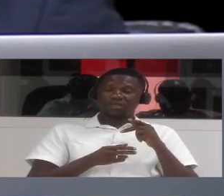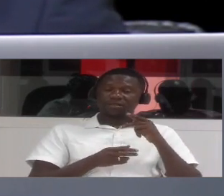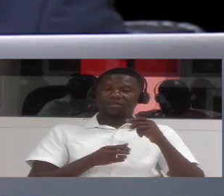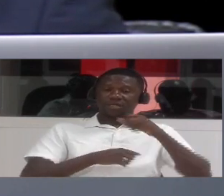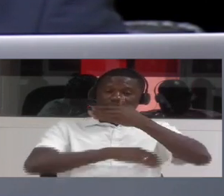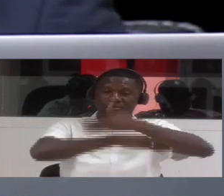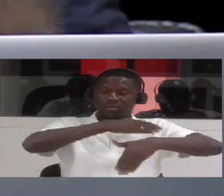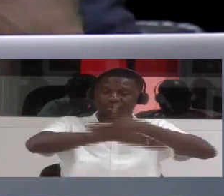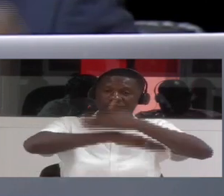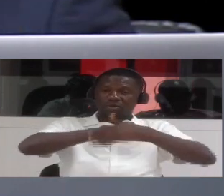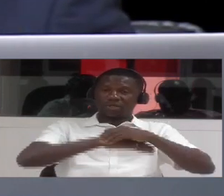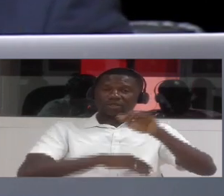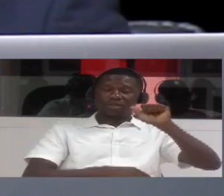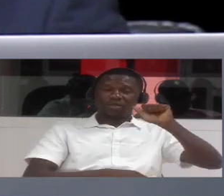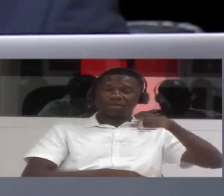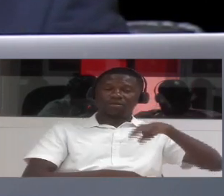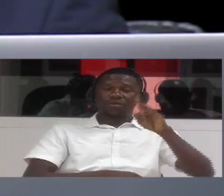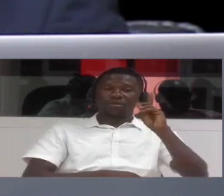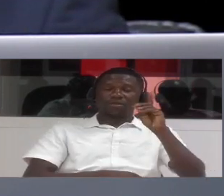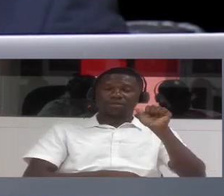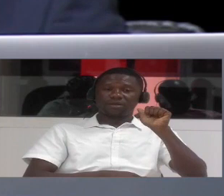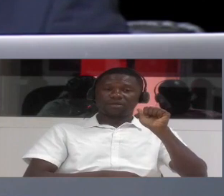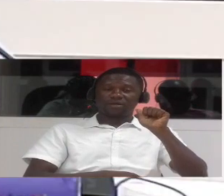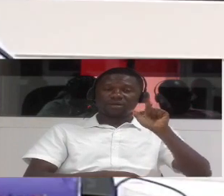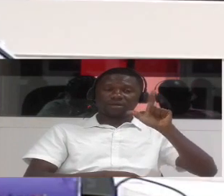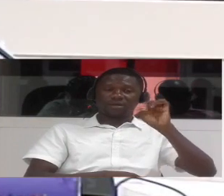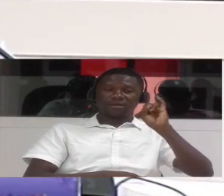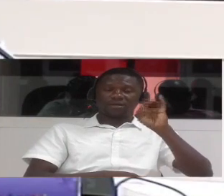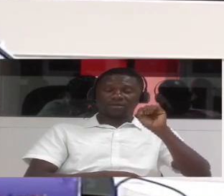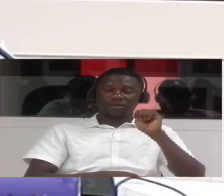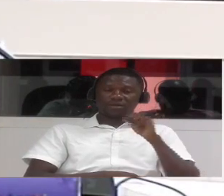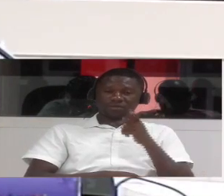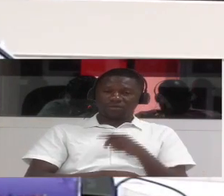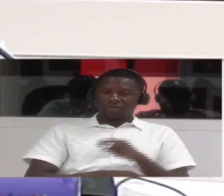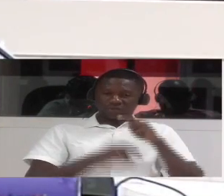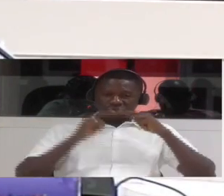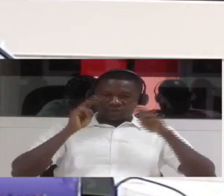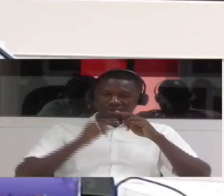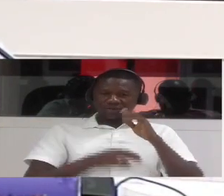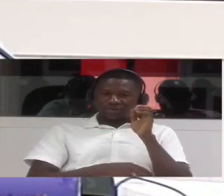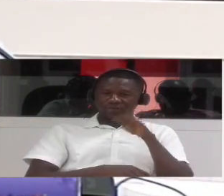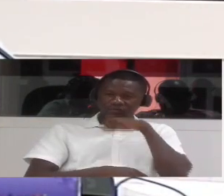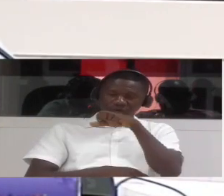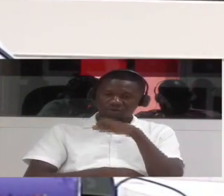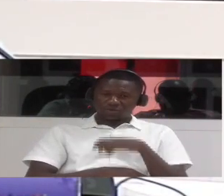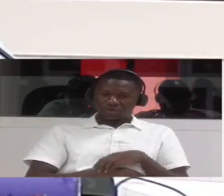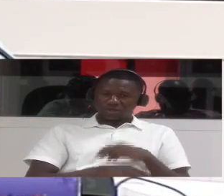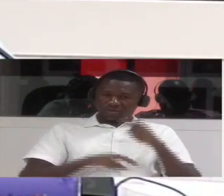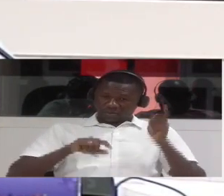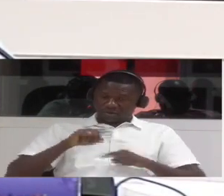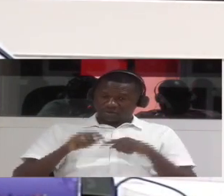Yes. Was the story false? Was he ever prosecuted for that? He was never prosecuted for